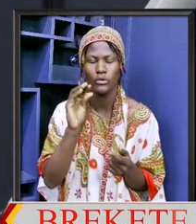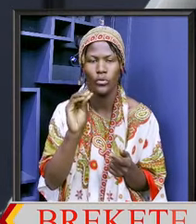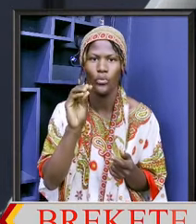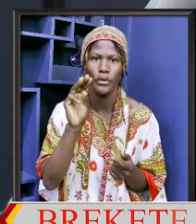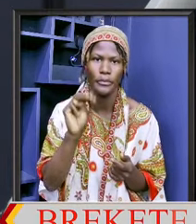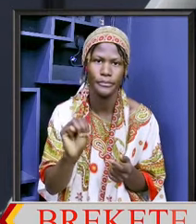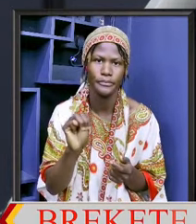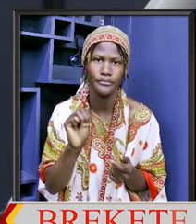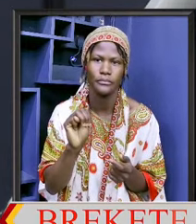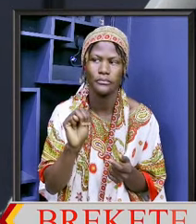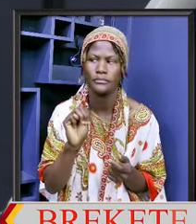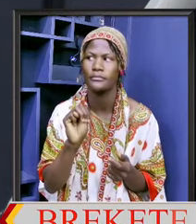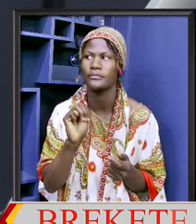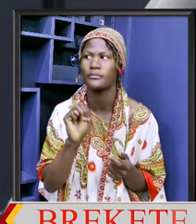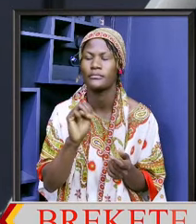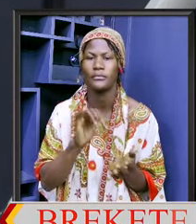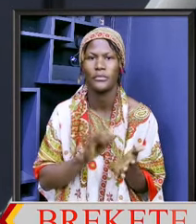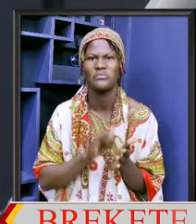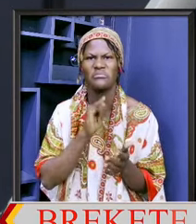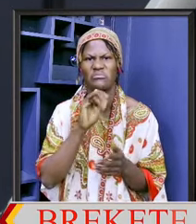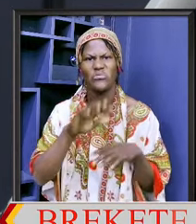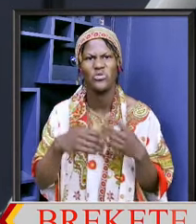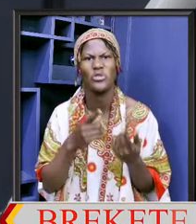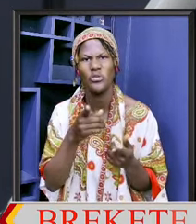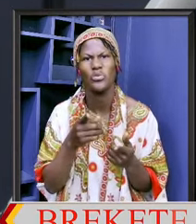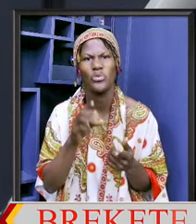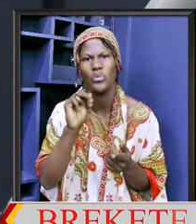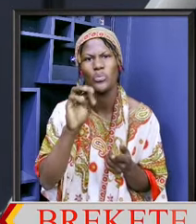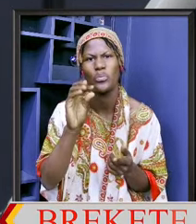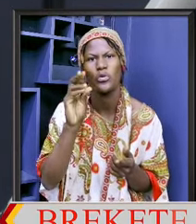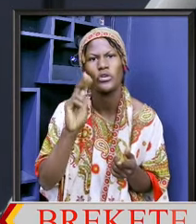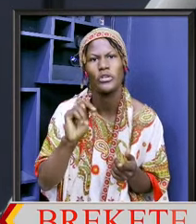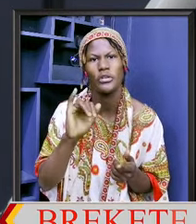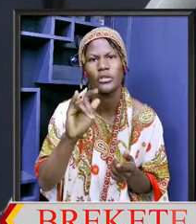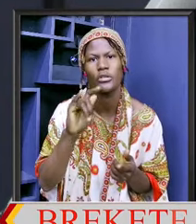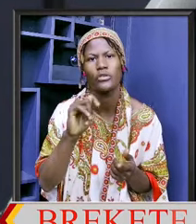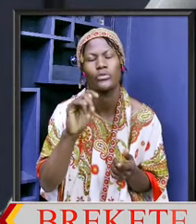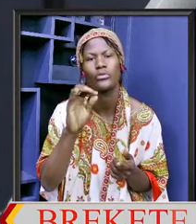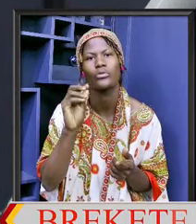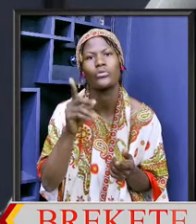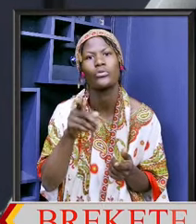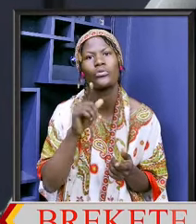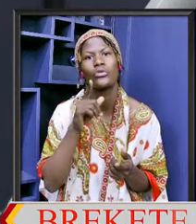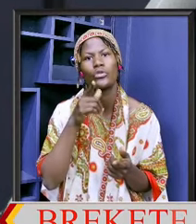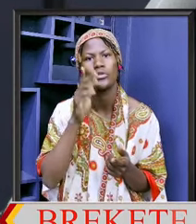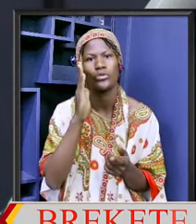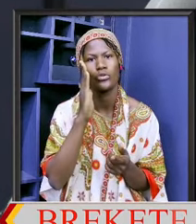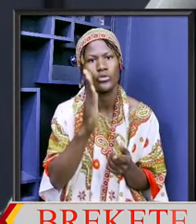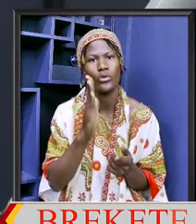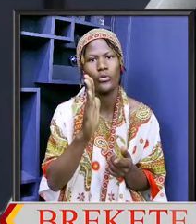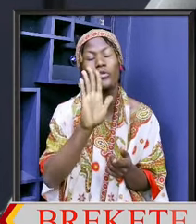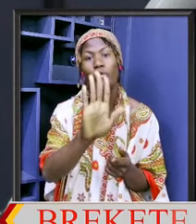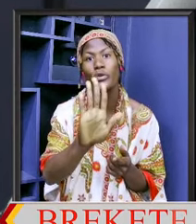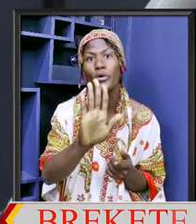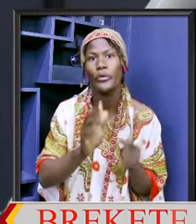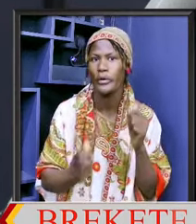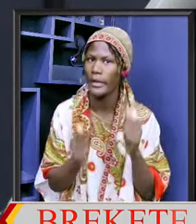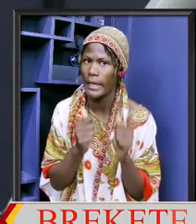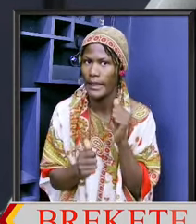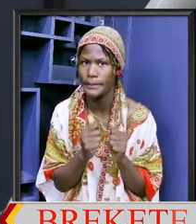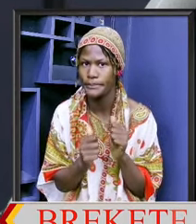you go take the monitor your application, whether network be or not, whether you can use either online or